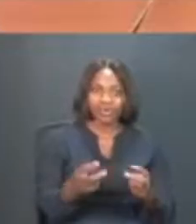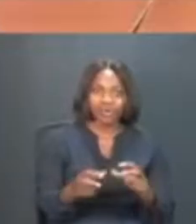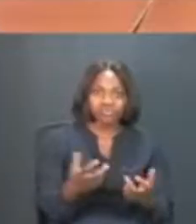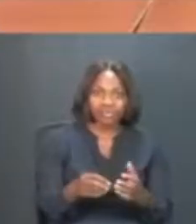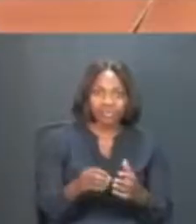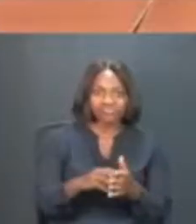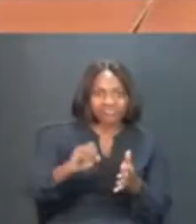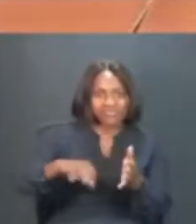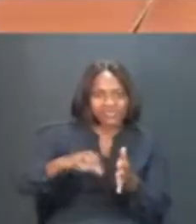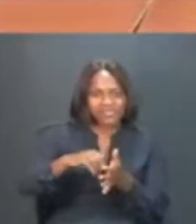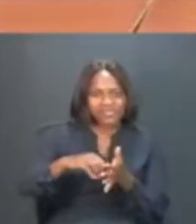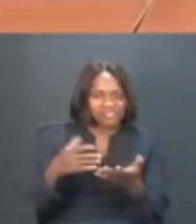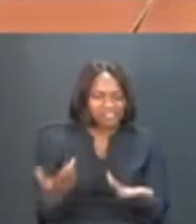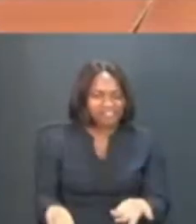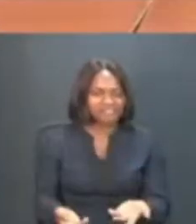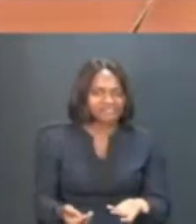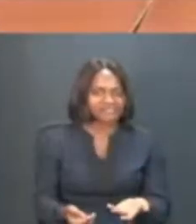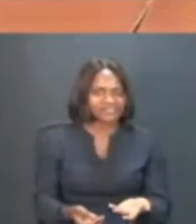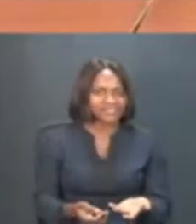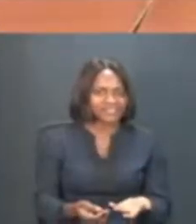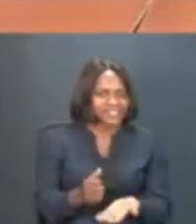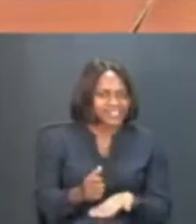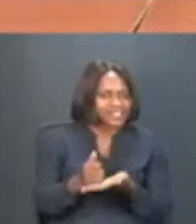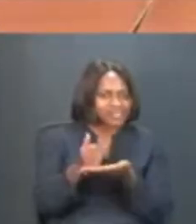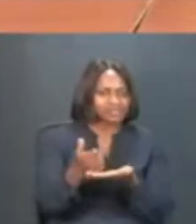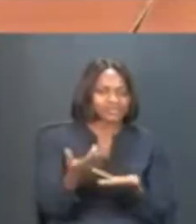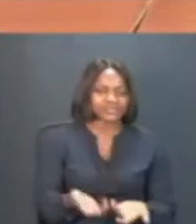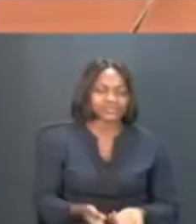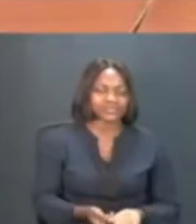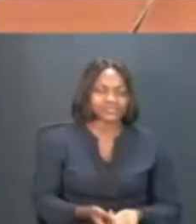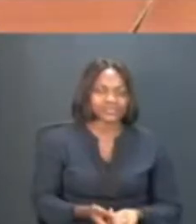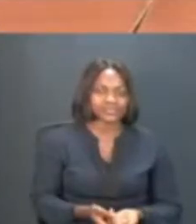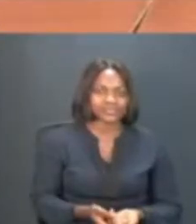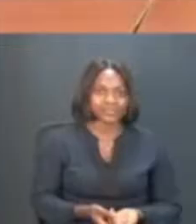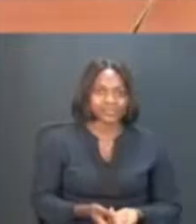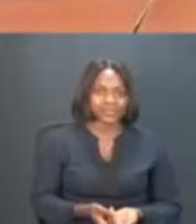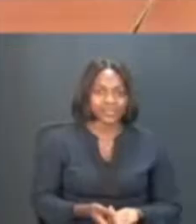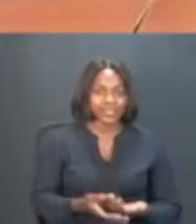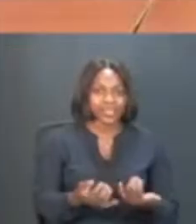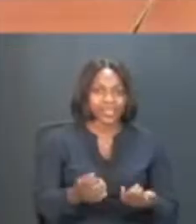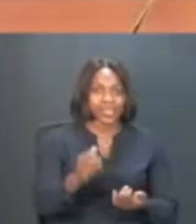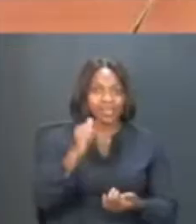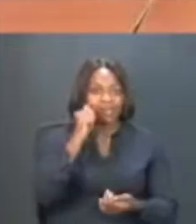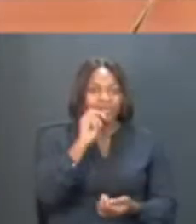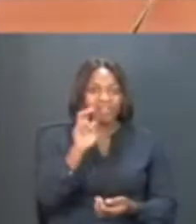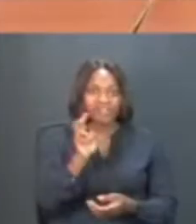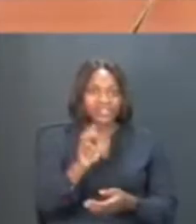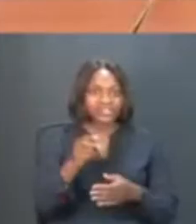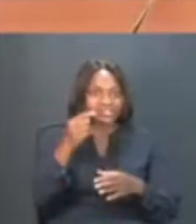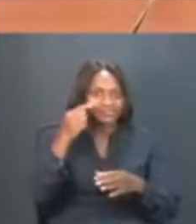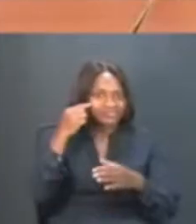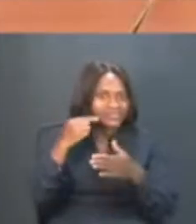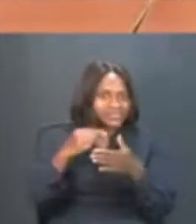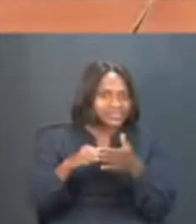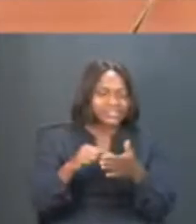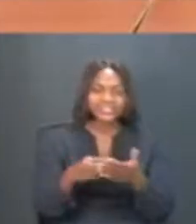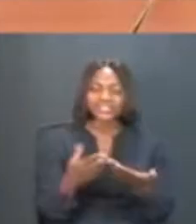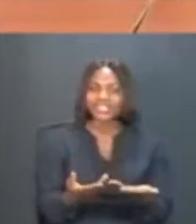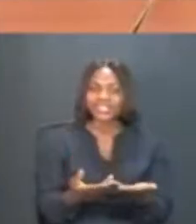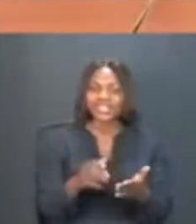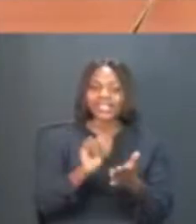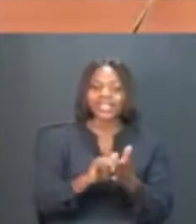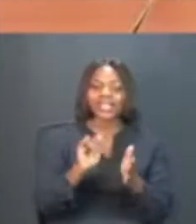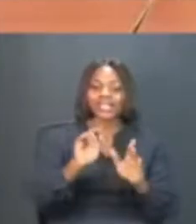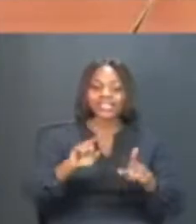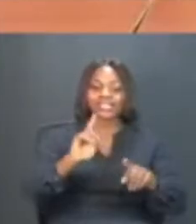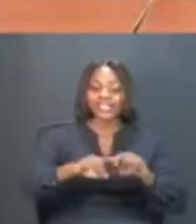have any problem. Pap smear, how much is a pap smear that we cannot provide in all our